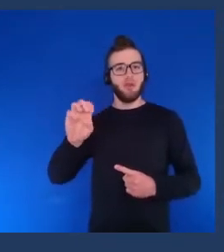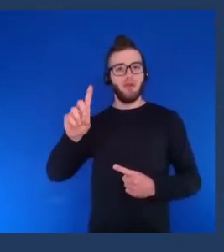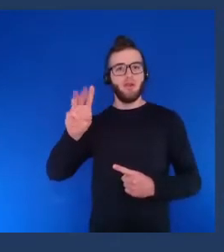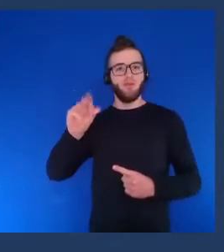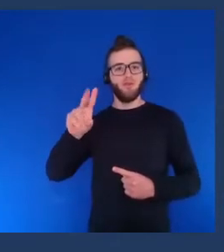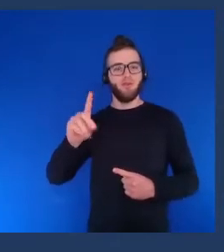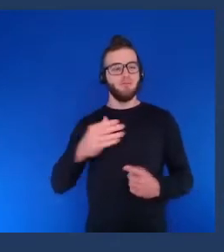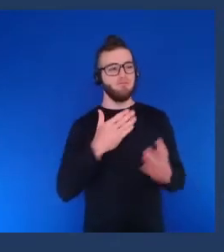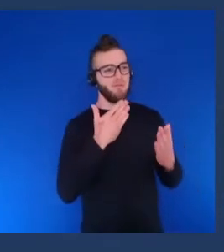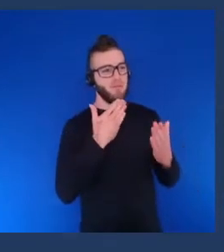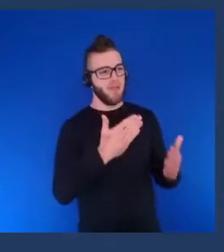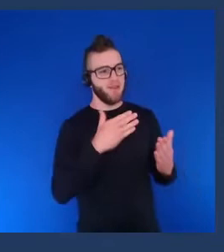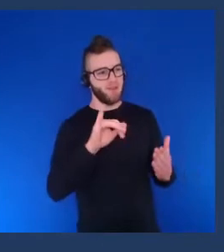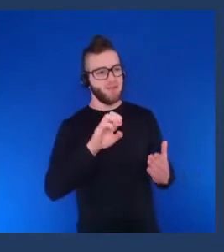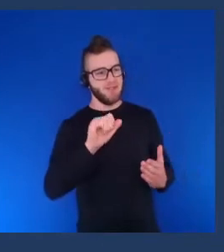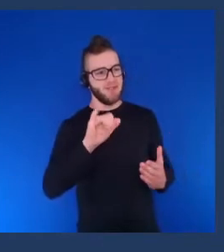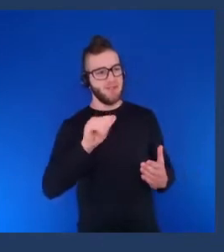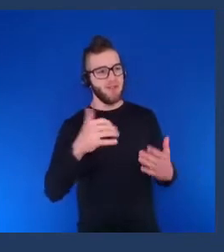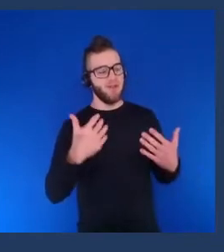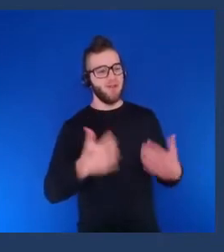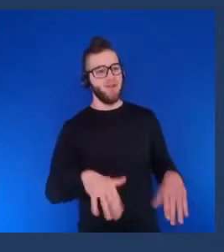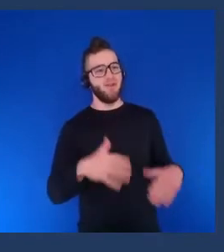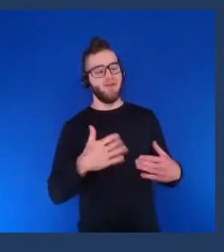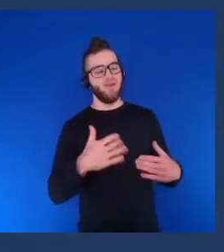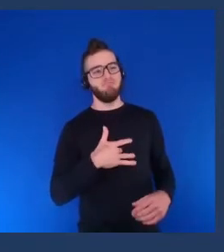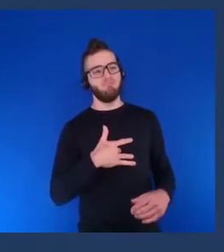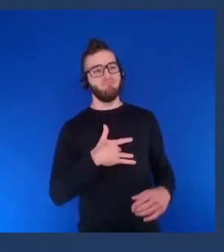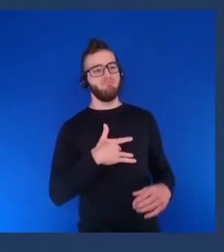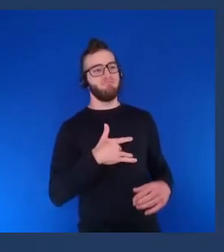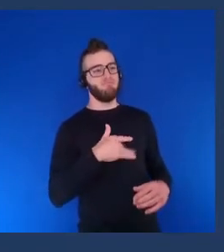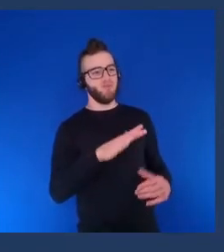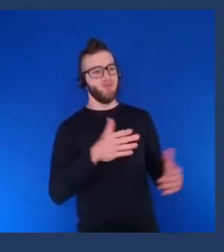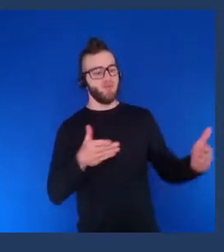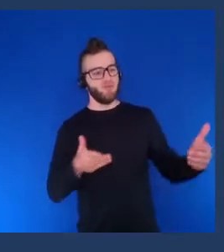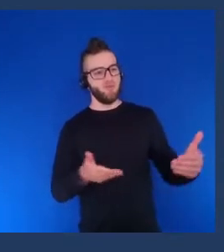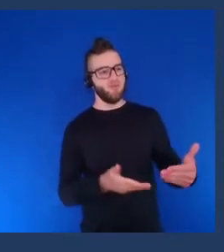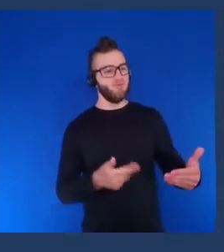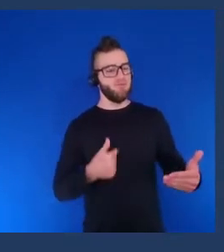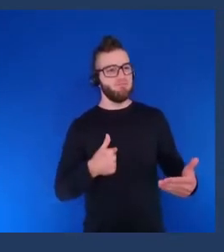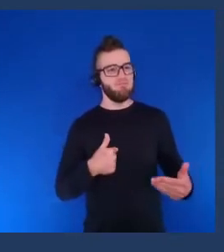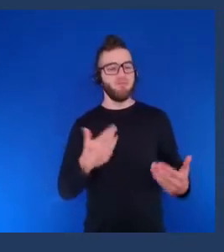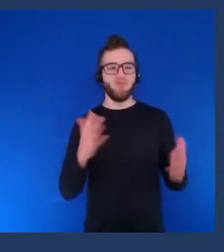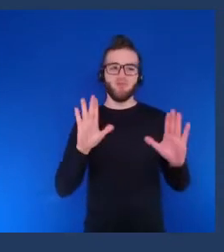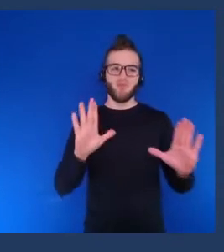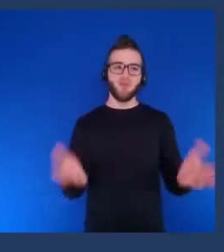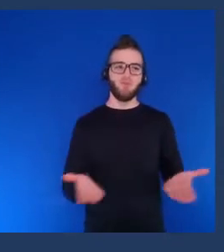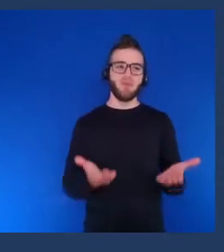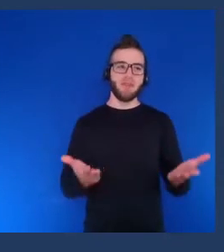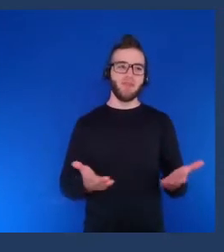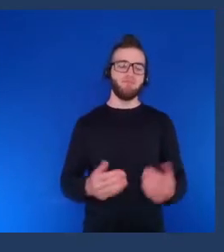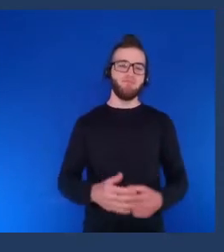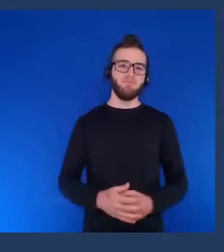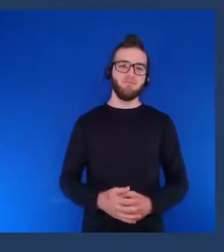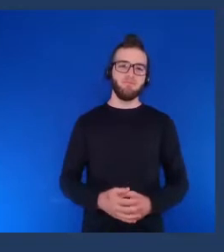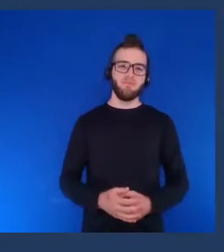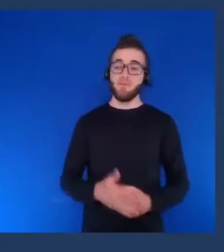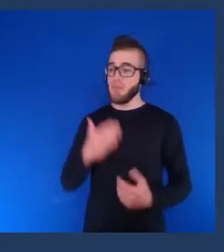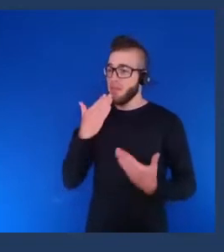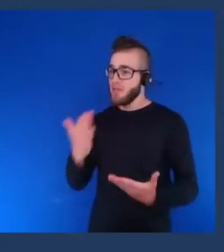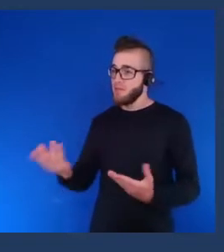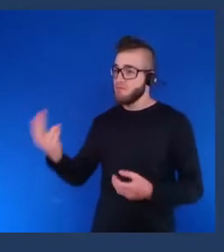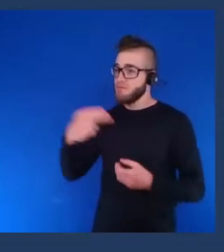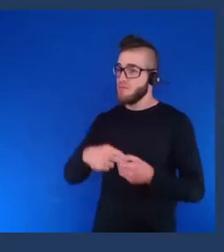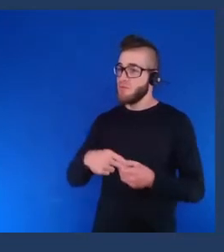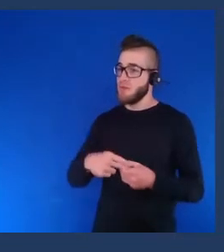a humbling intro. I appreciate it. It's great to be here. Well, thank you for being here. You and I first met through the